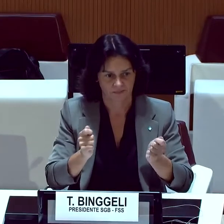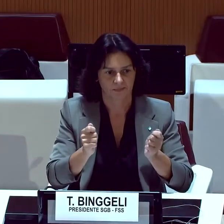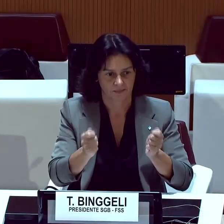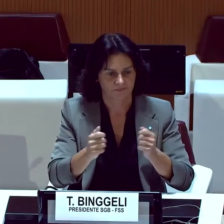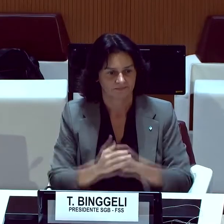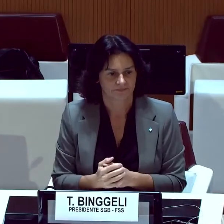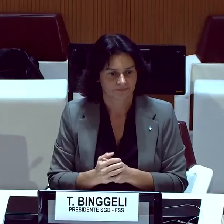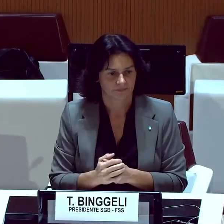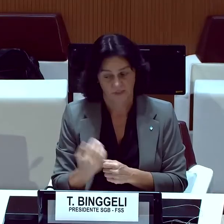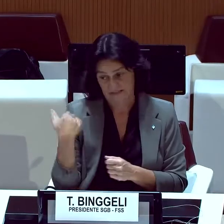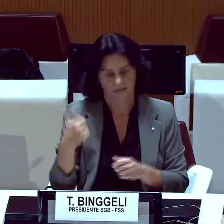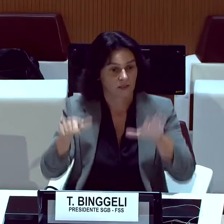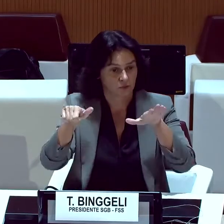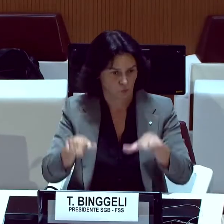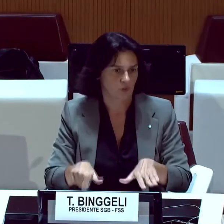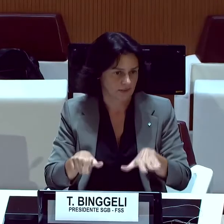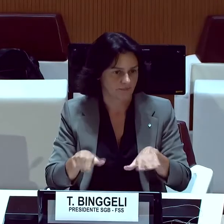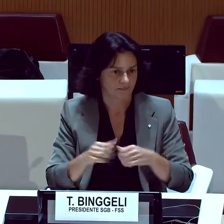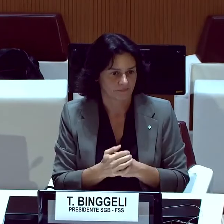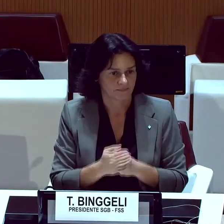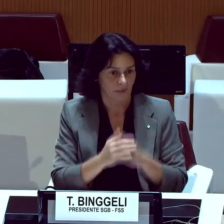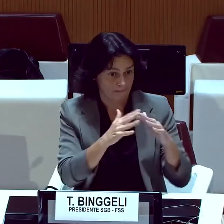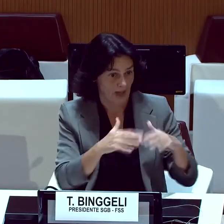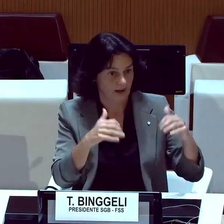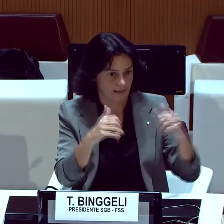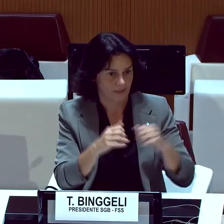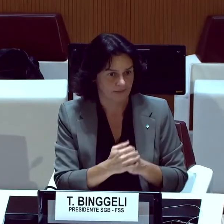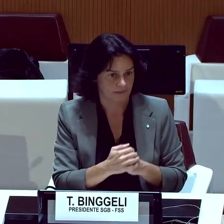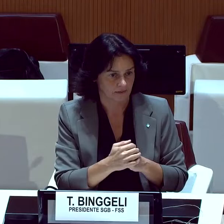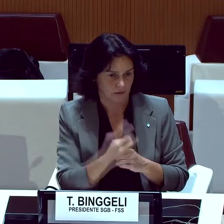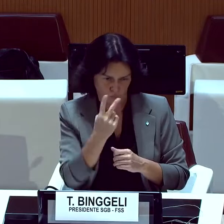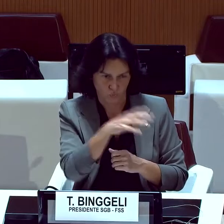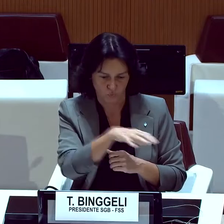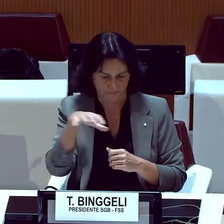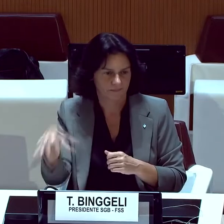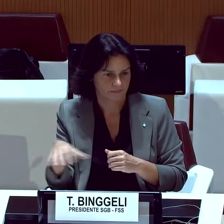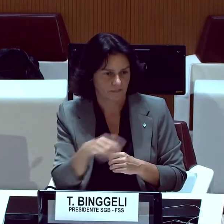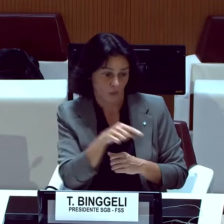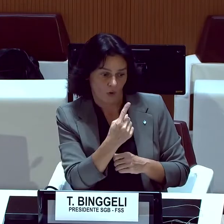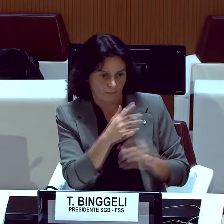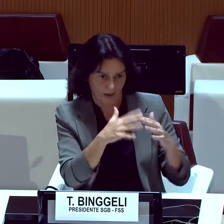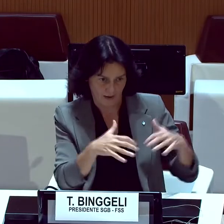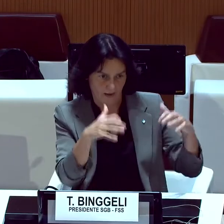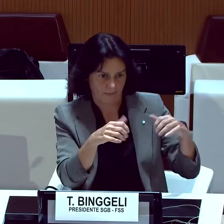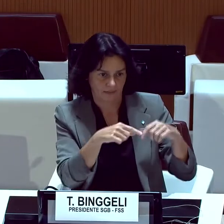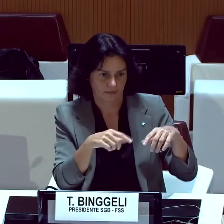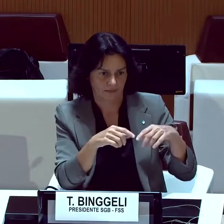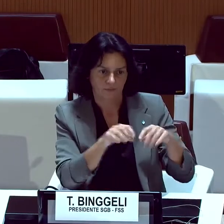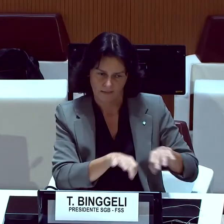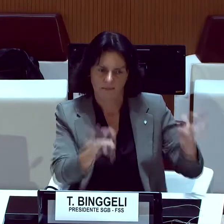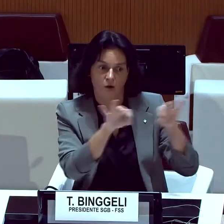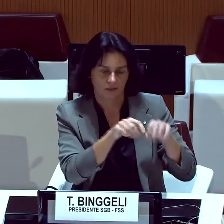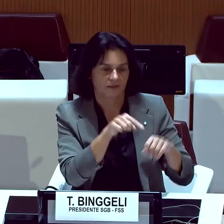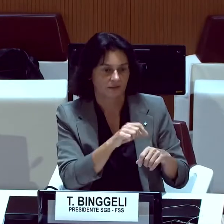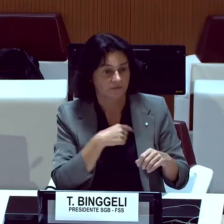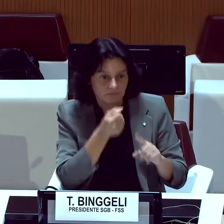level. With the political party shifting in Switzerland in the last couple of years, we have been able